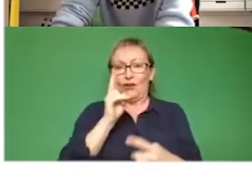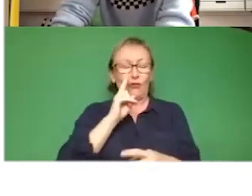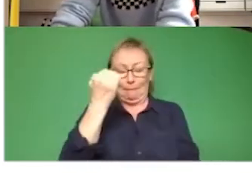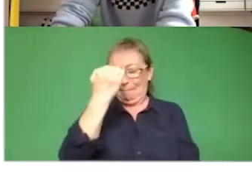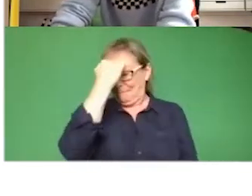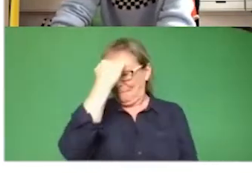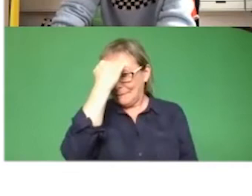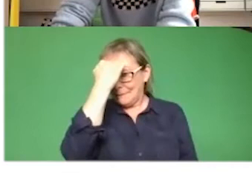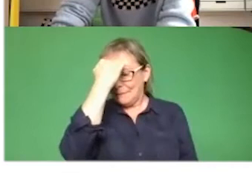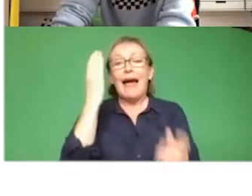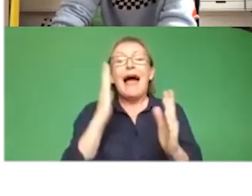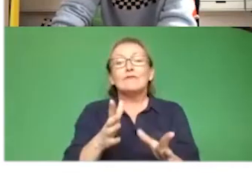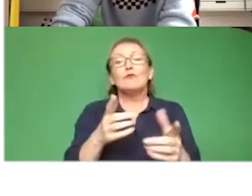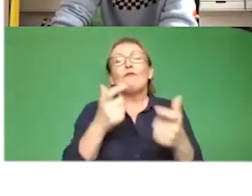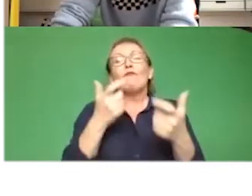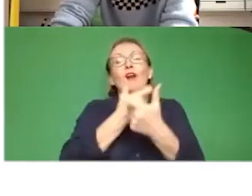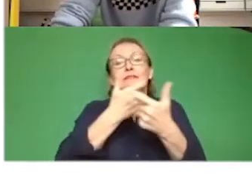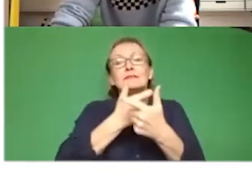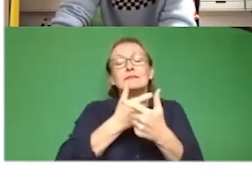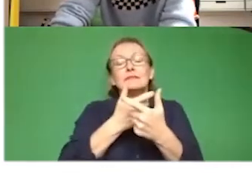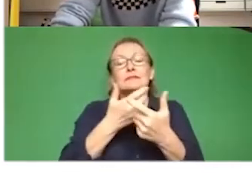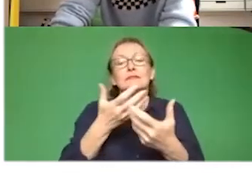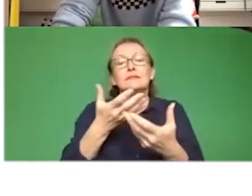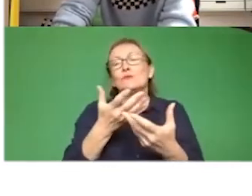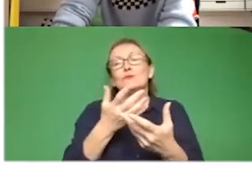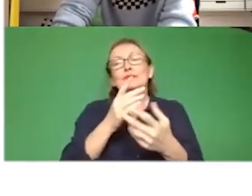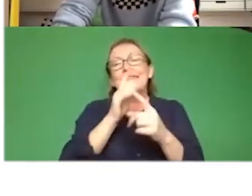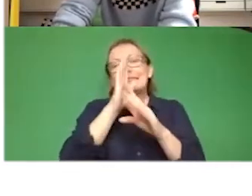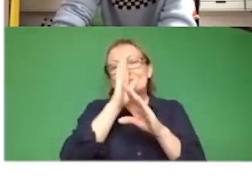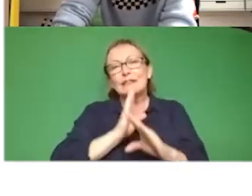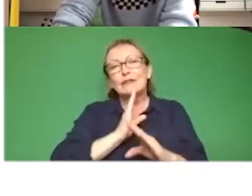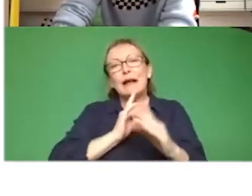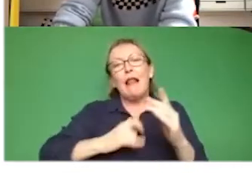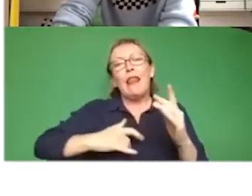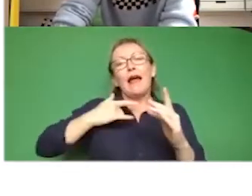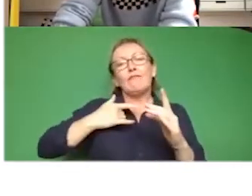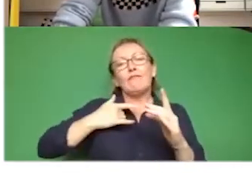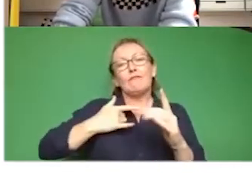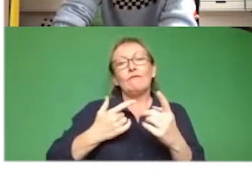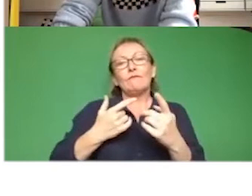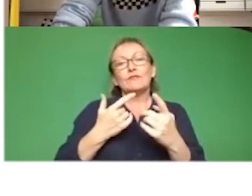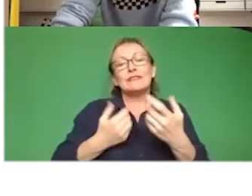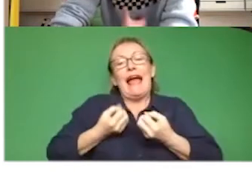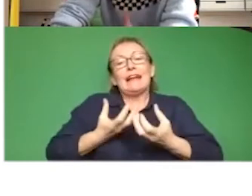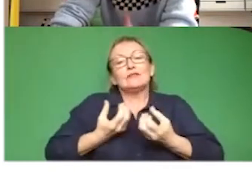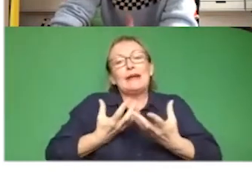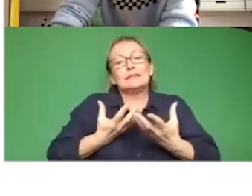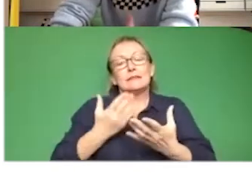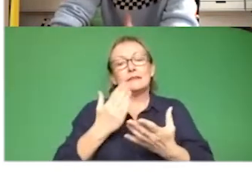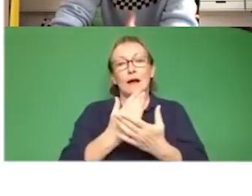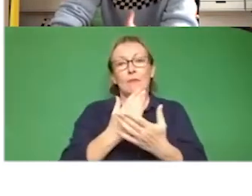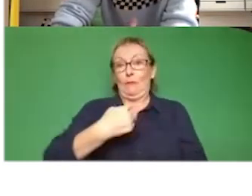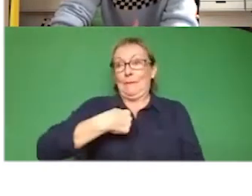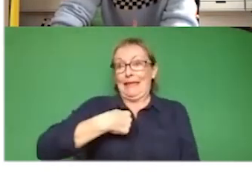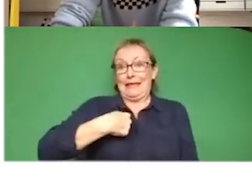know, really, just don't take life too seriously. The way you express yourself, I think you can just go for it, really, absolutely. For me, it